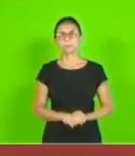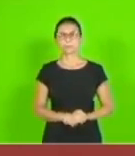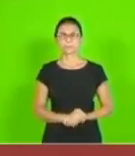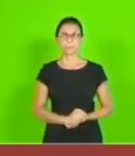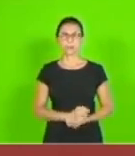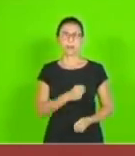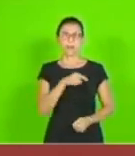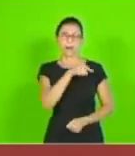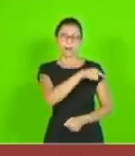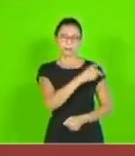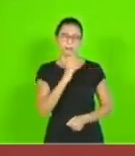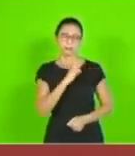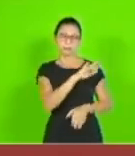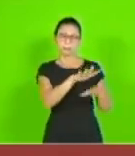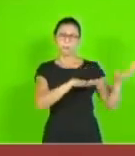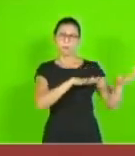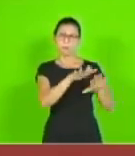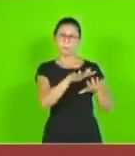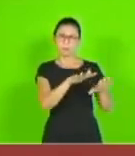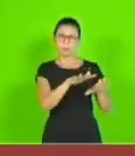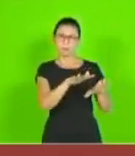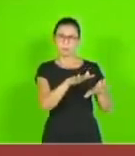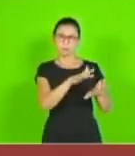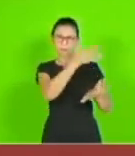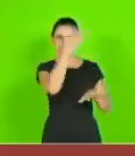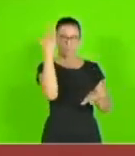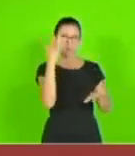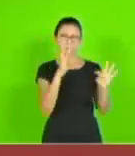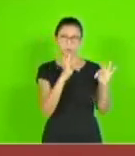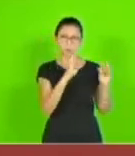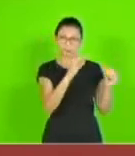wrong. Is this right? Yes or no?